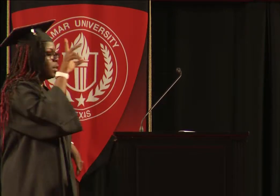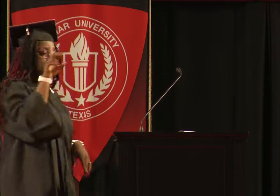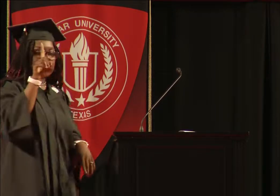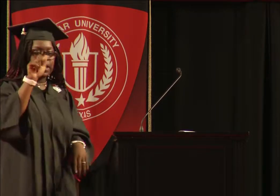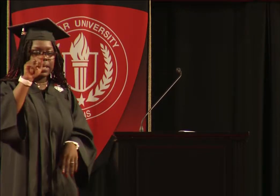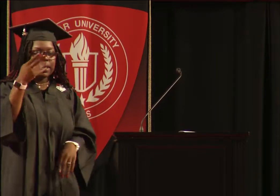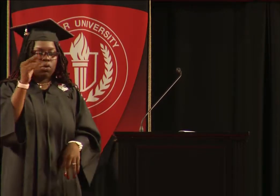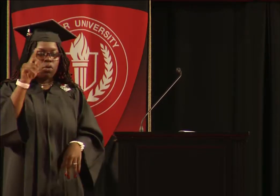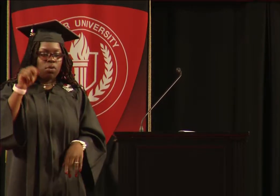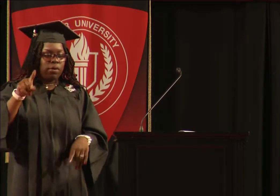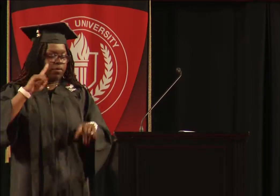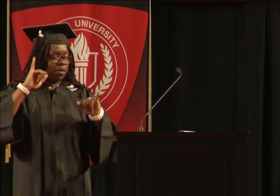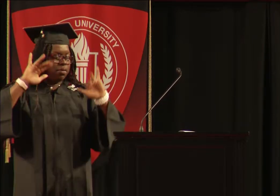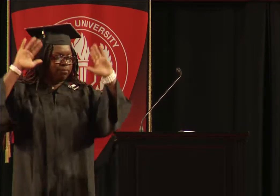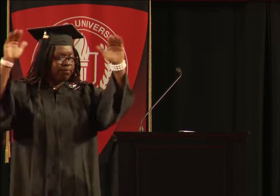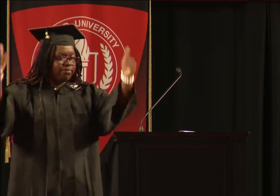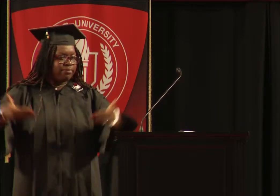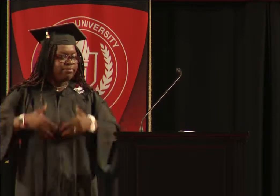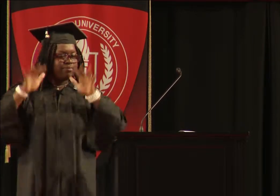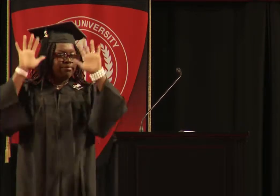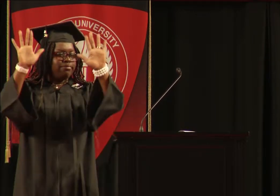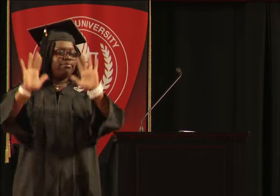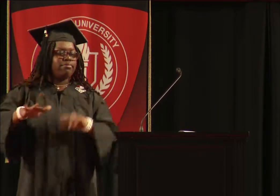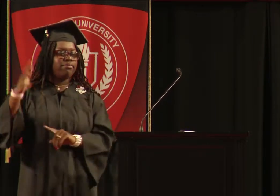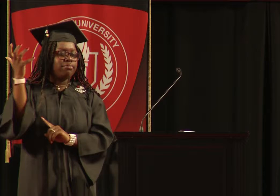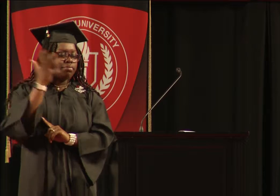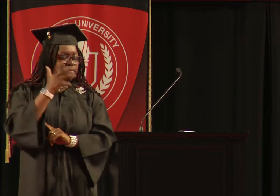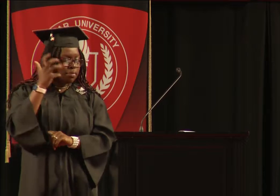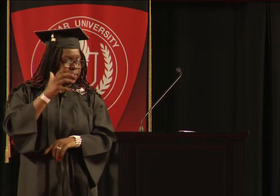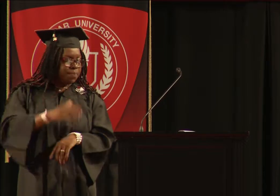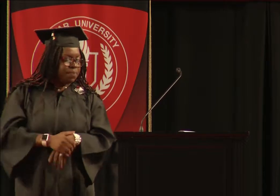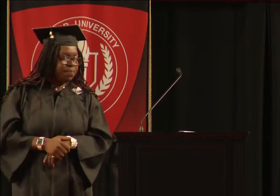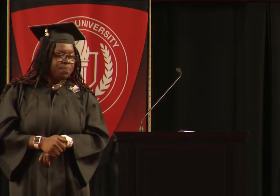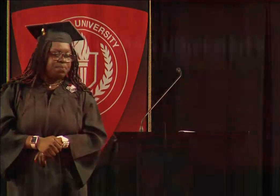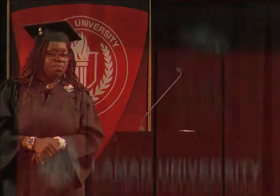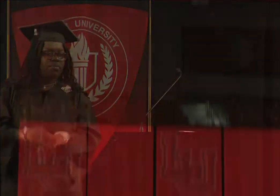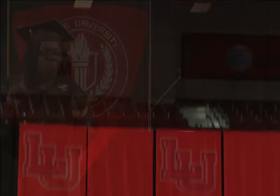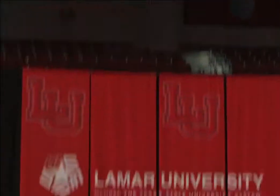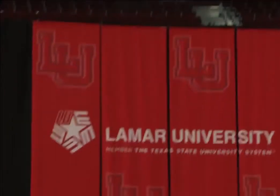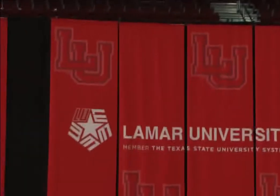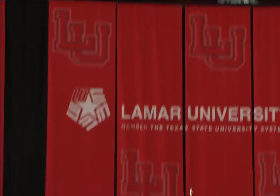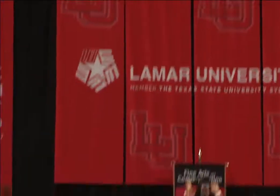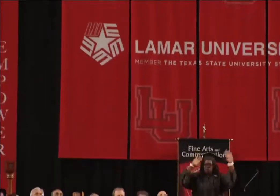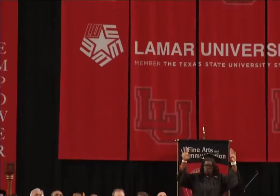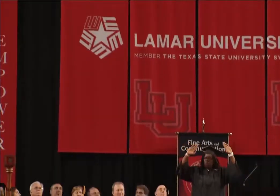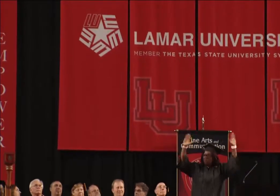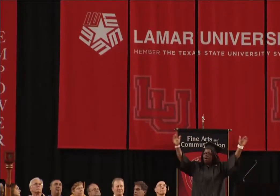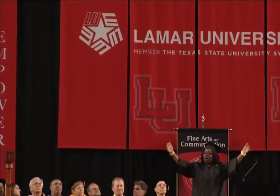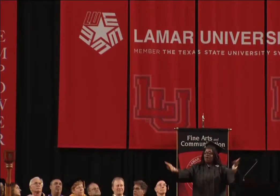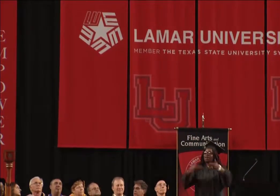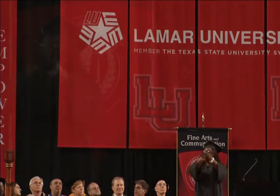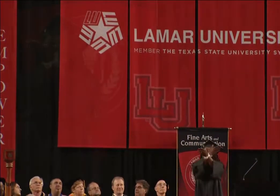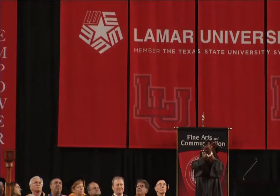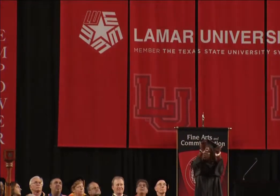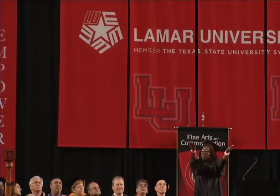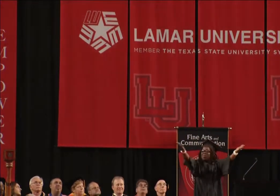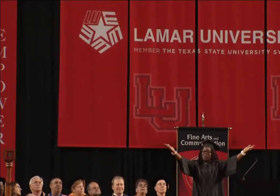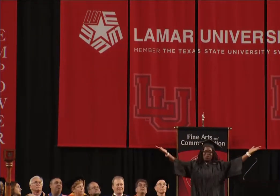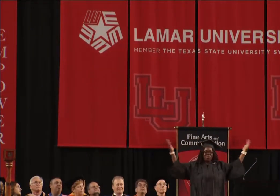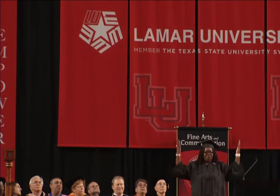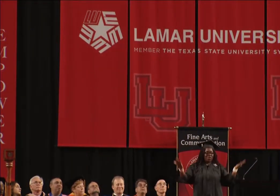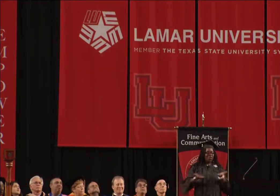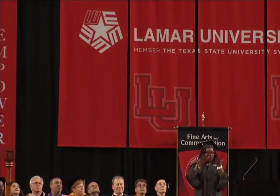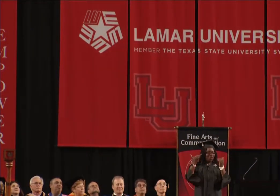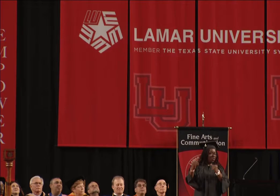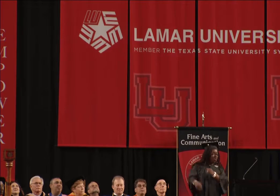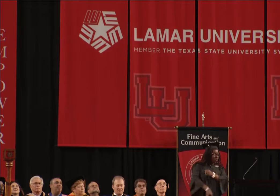First of all, I want to thank Dean Holzhausen for that wonderful introduction. And also, I want to say